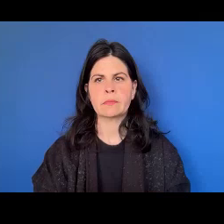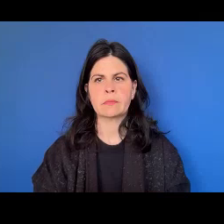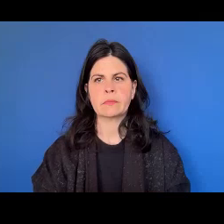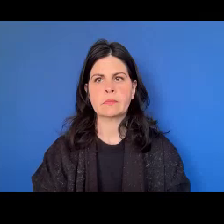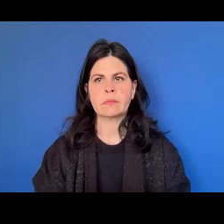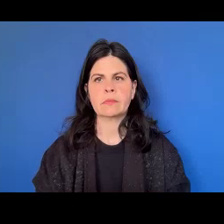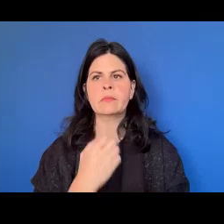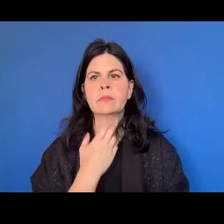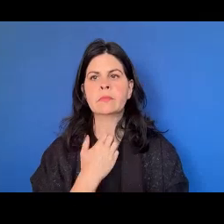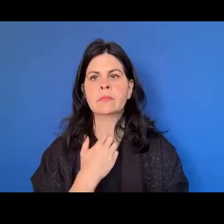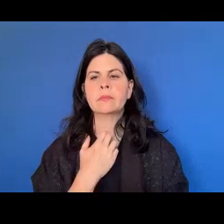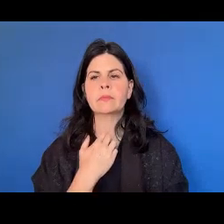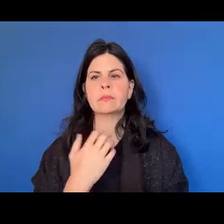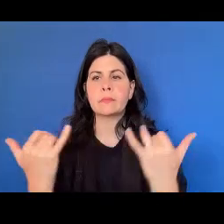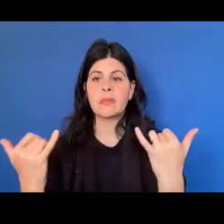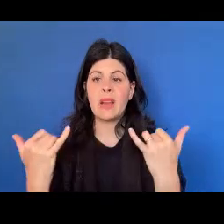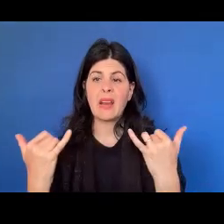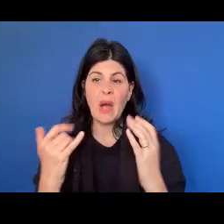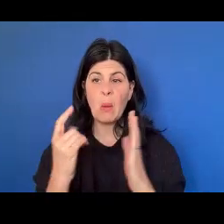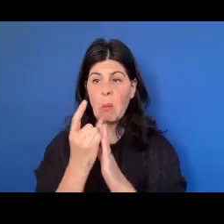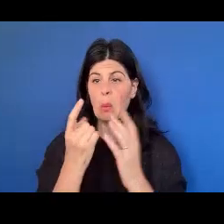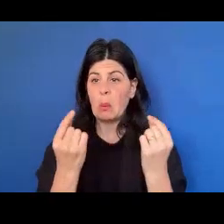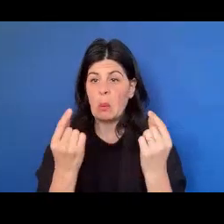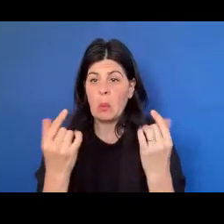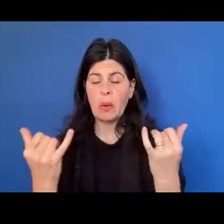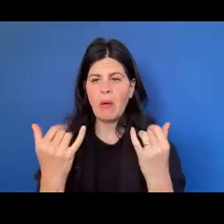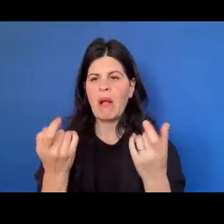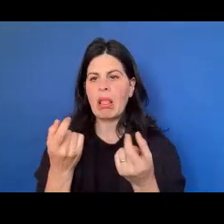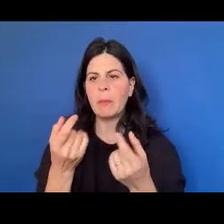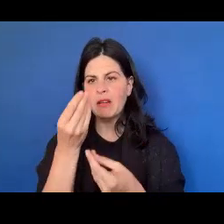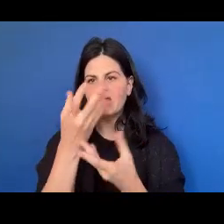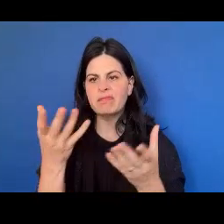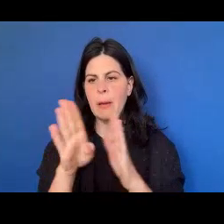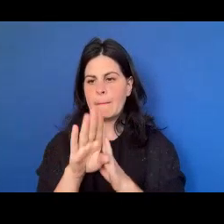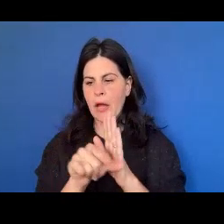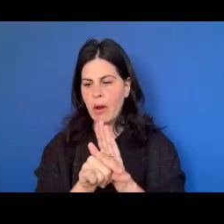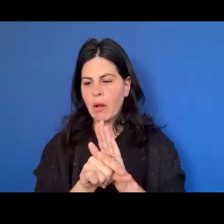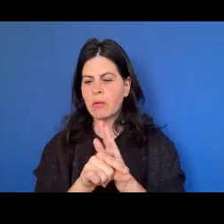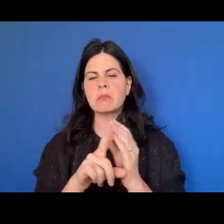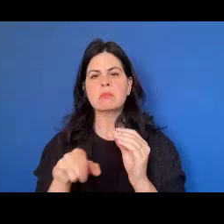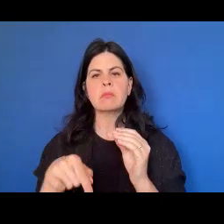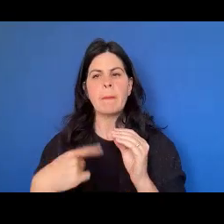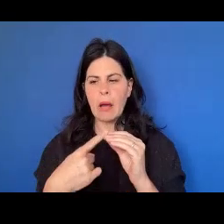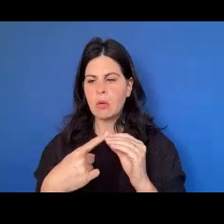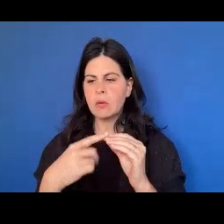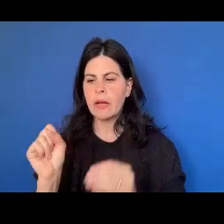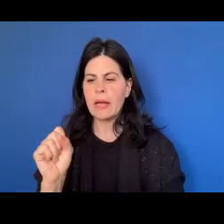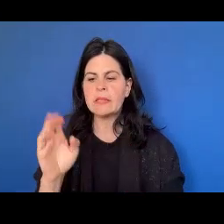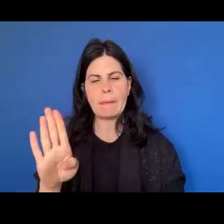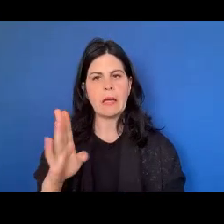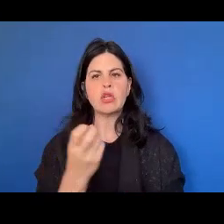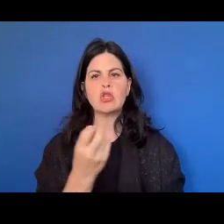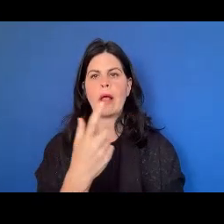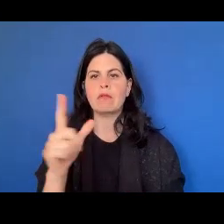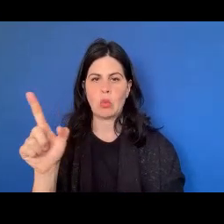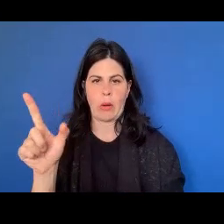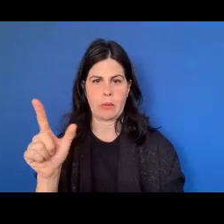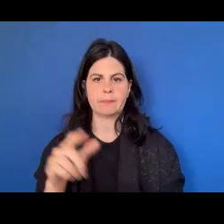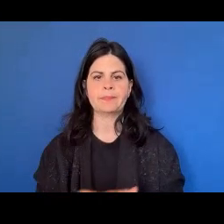I want to spend a minute here providing a little bit of background on what SB 1221 is. So